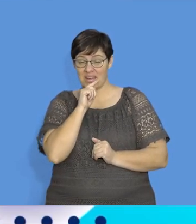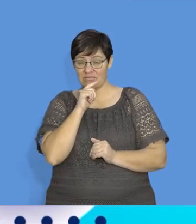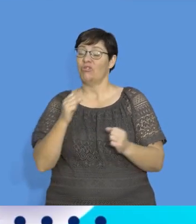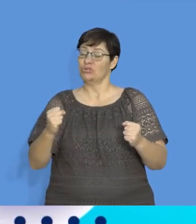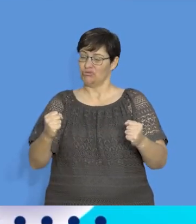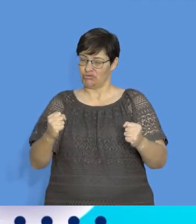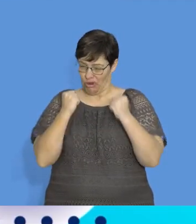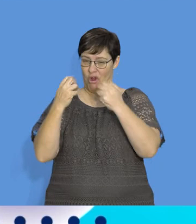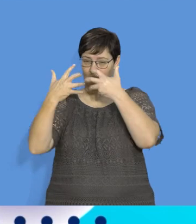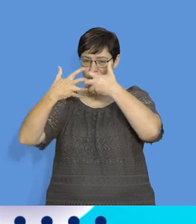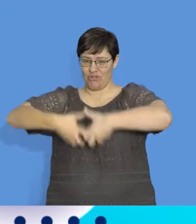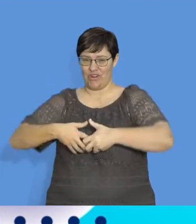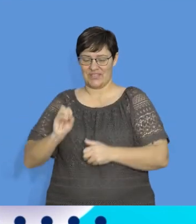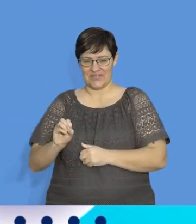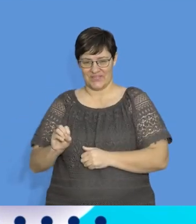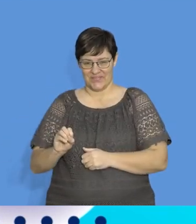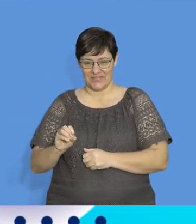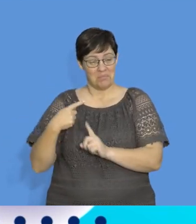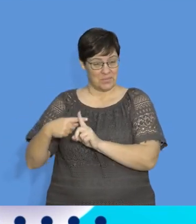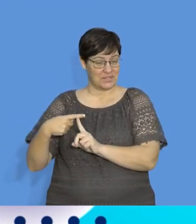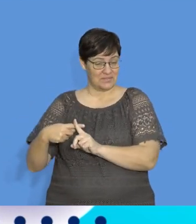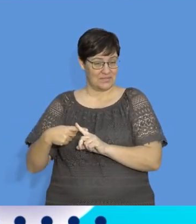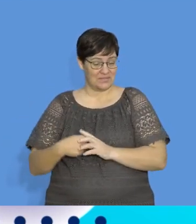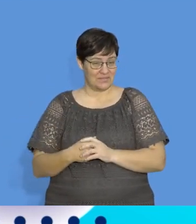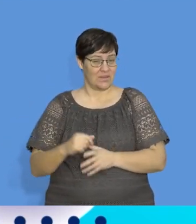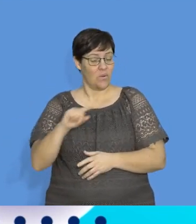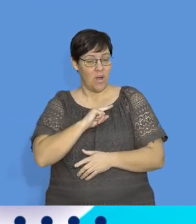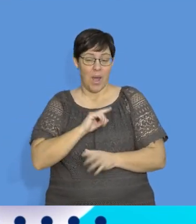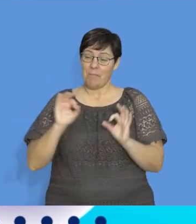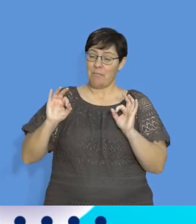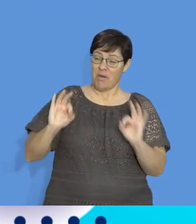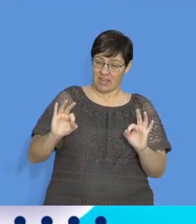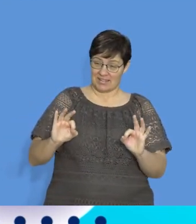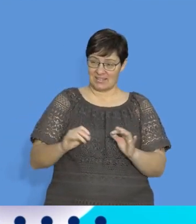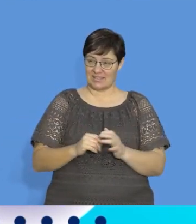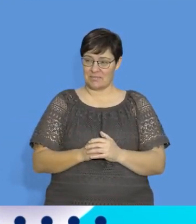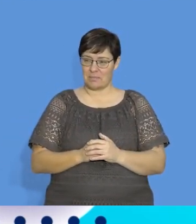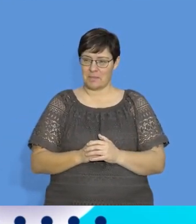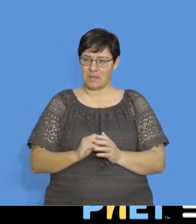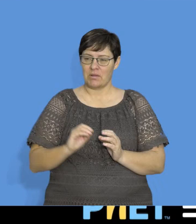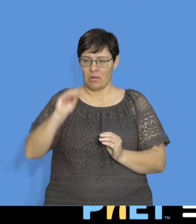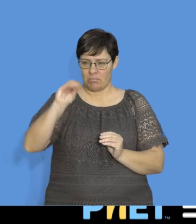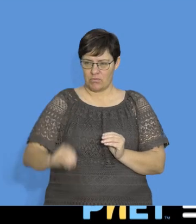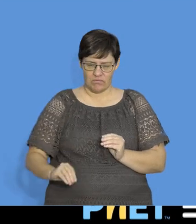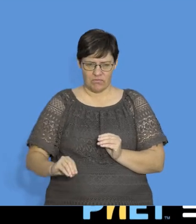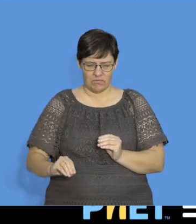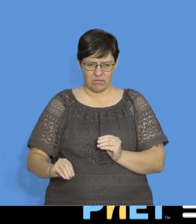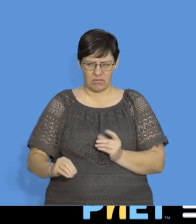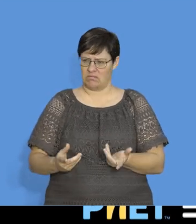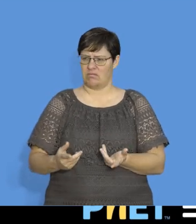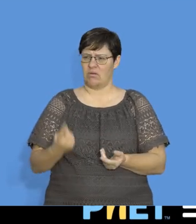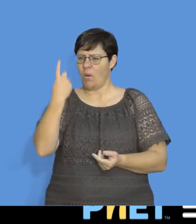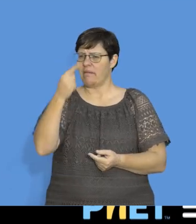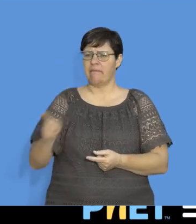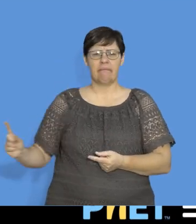That's actually strong correlation, because for perfect has to be 1. But by moving this, what is this